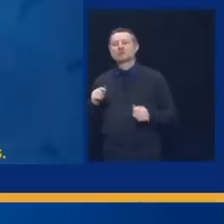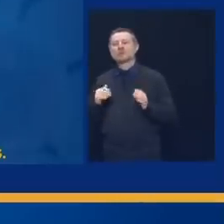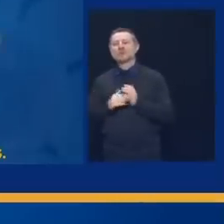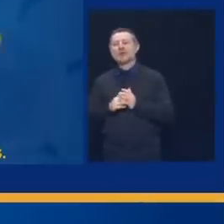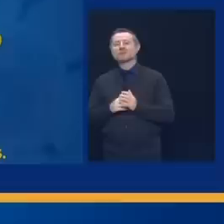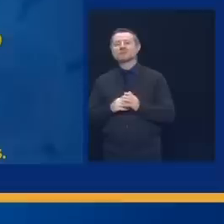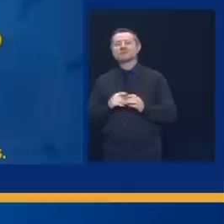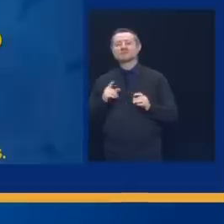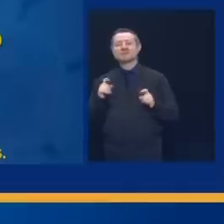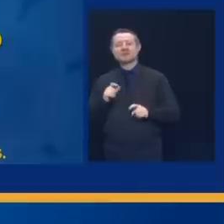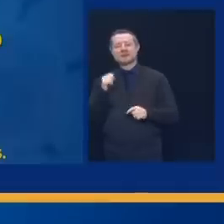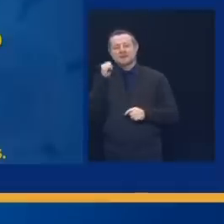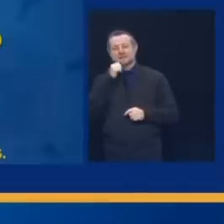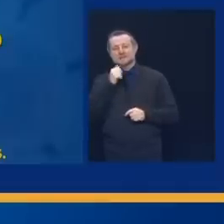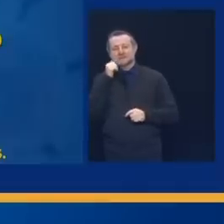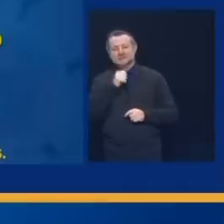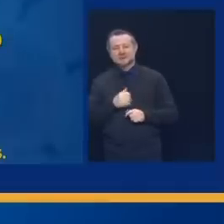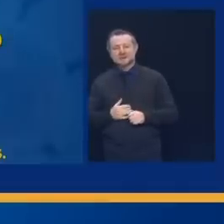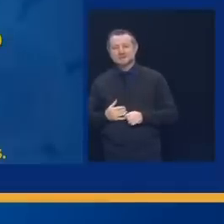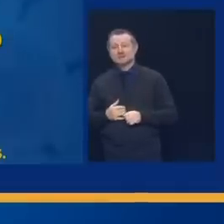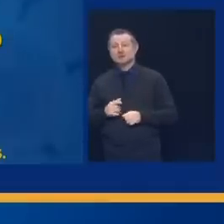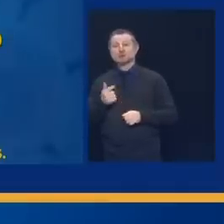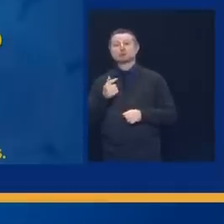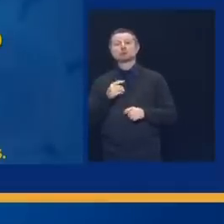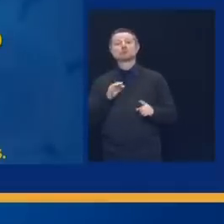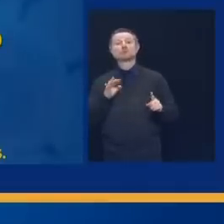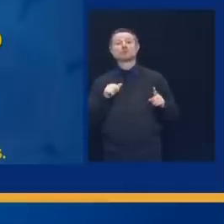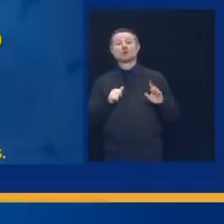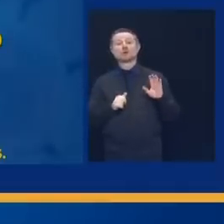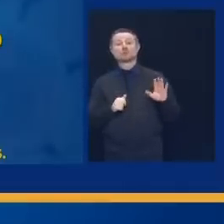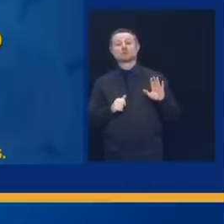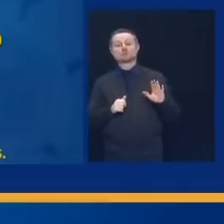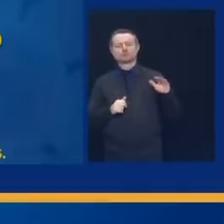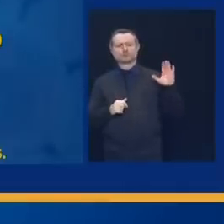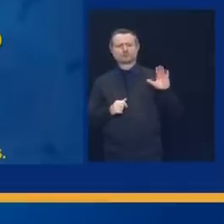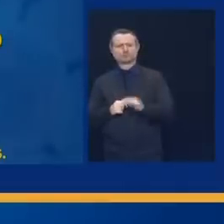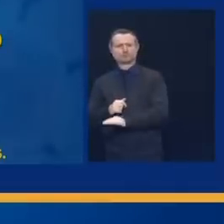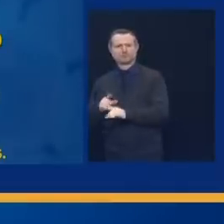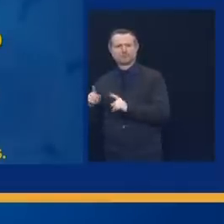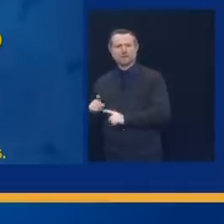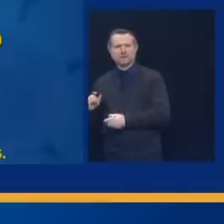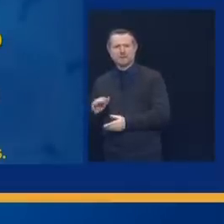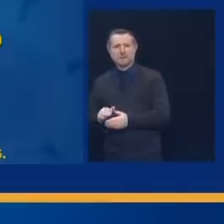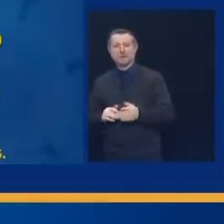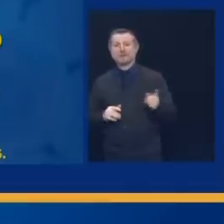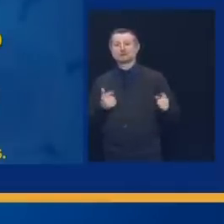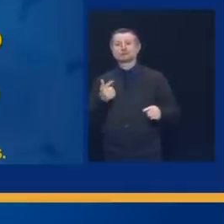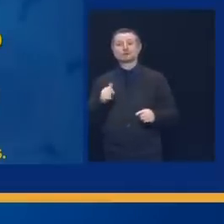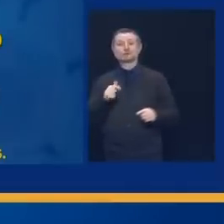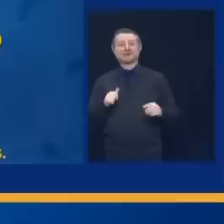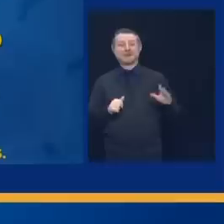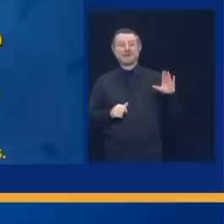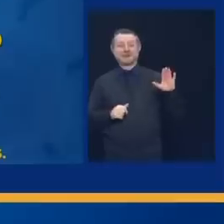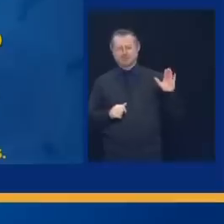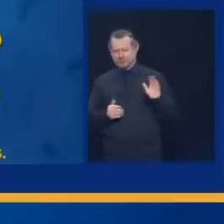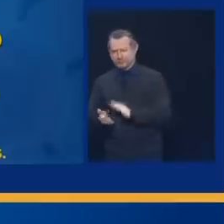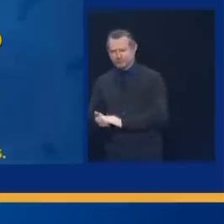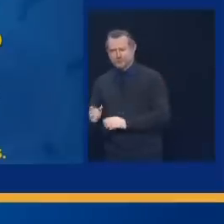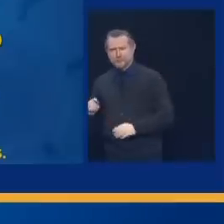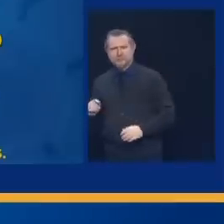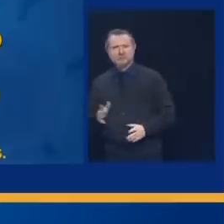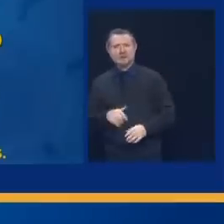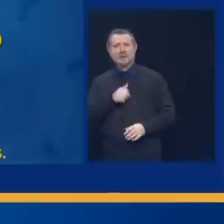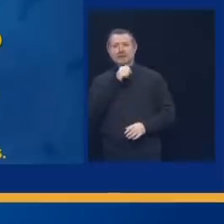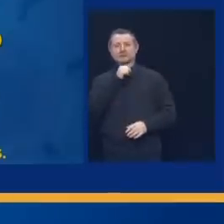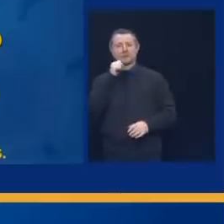day. Florida, going down. Georgia, going down. Arizona,